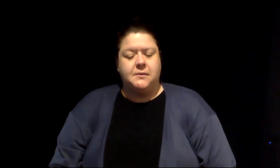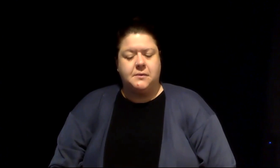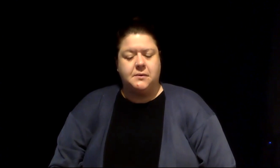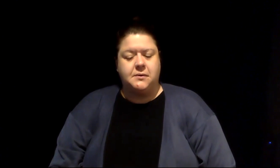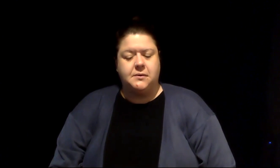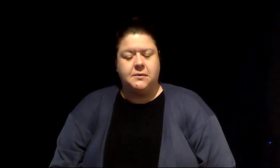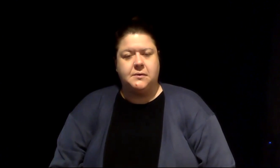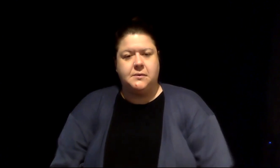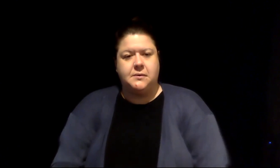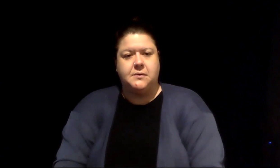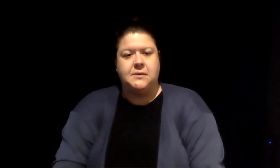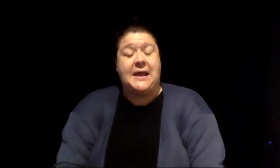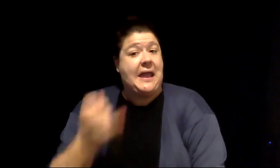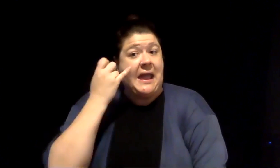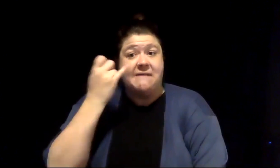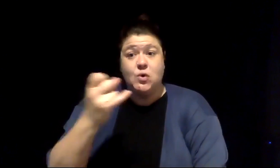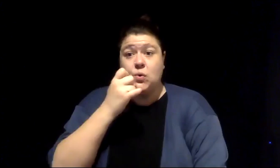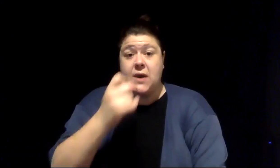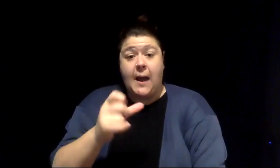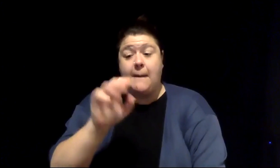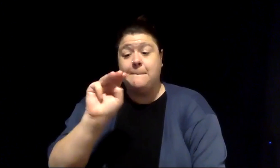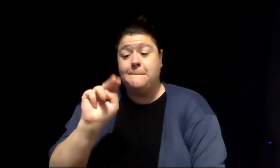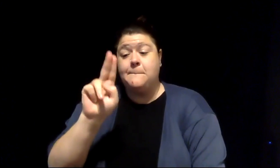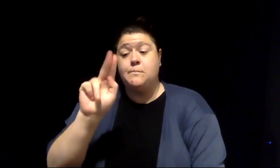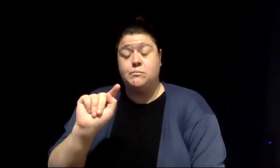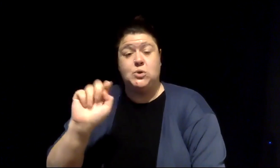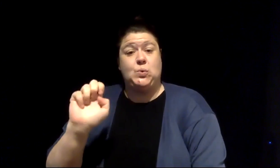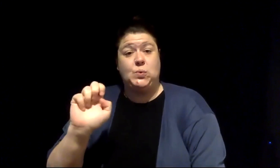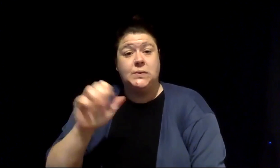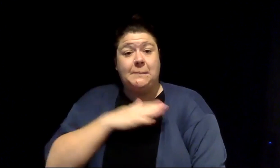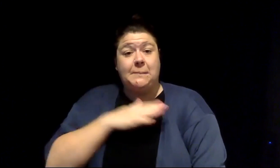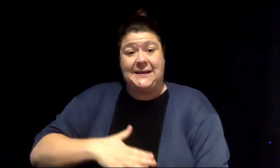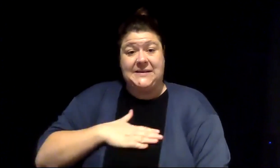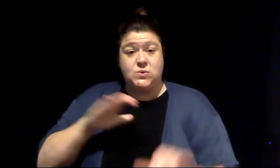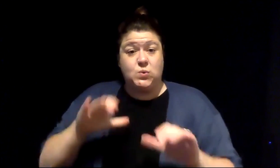If you're not muted, please mute yourself.